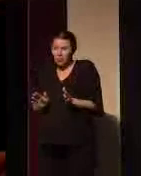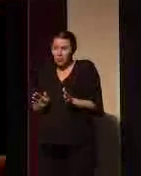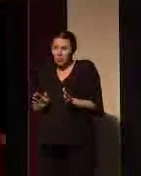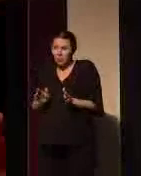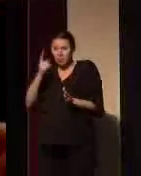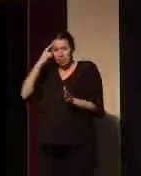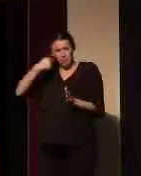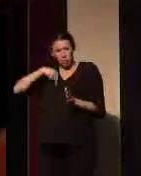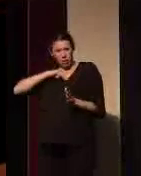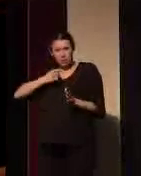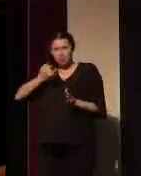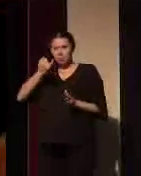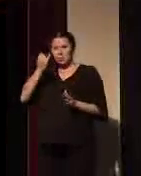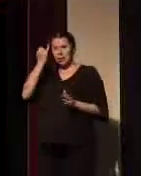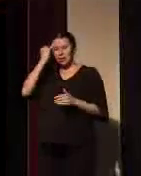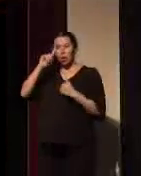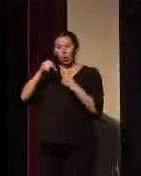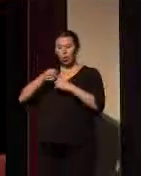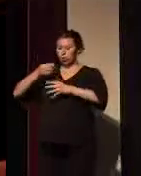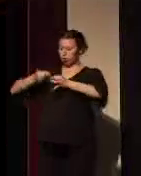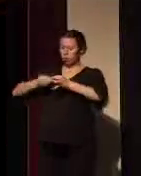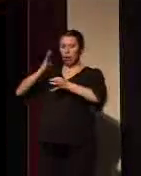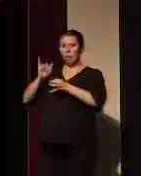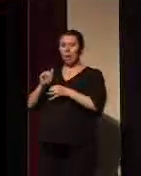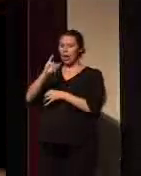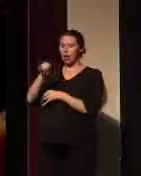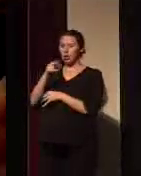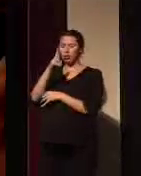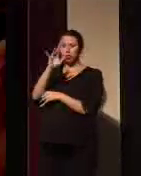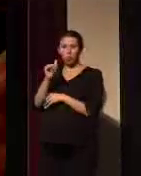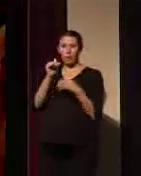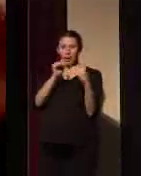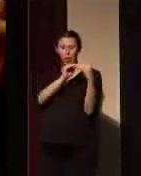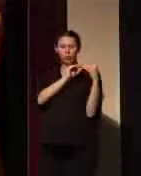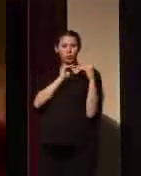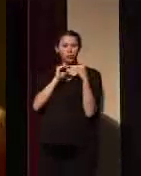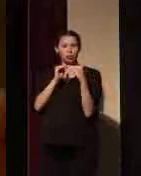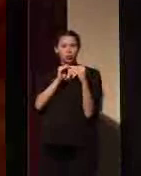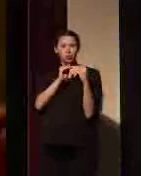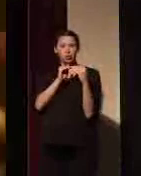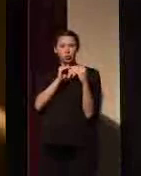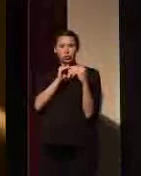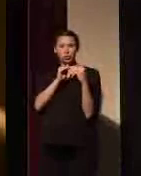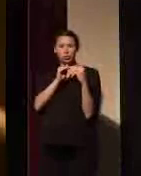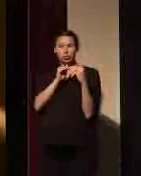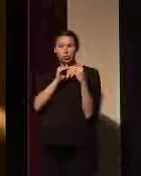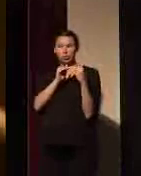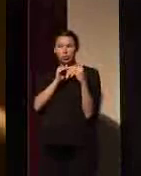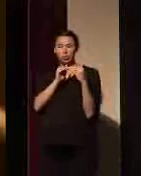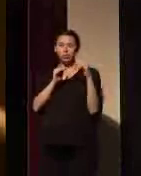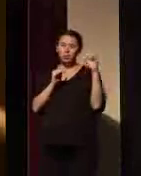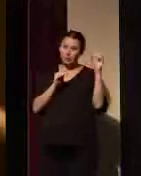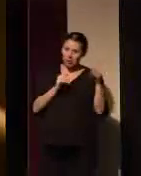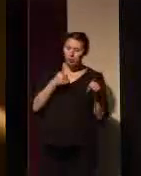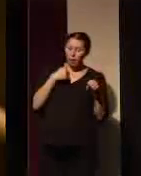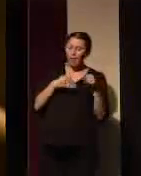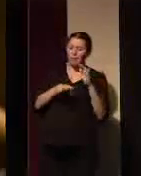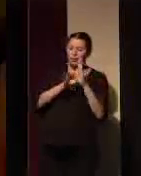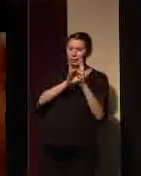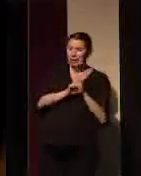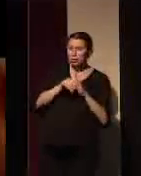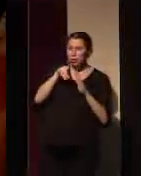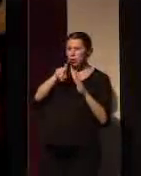For us, the idea of when you're tried by a jury of your peers, yes, we have jury selection questions,